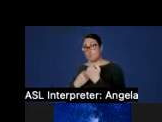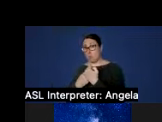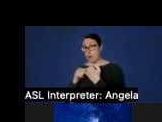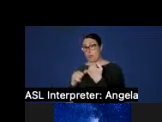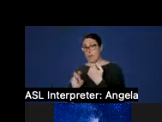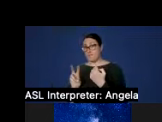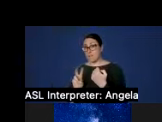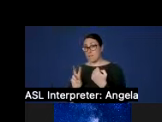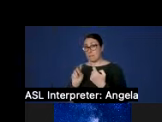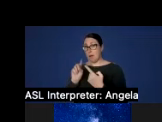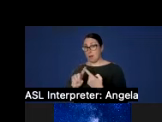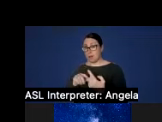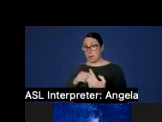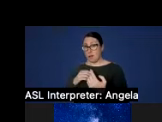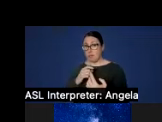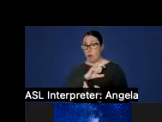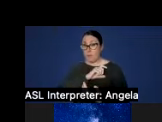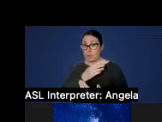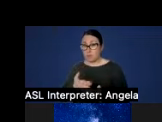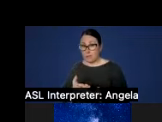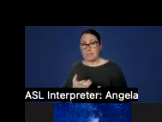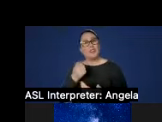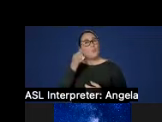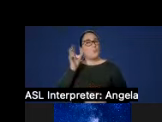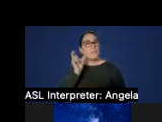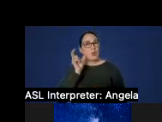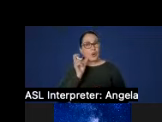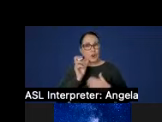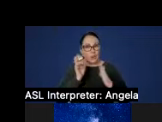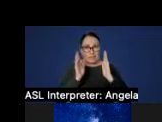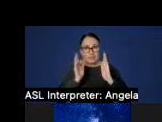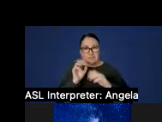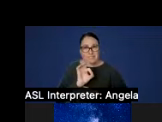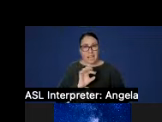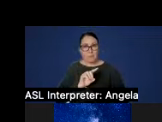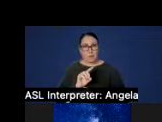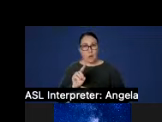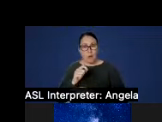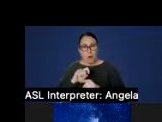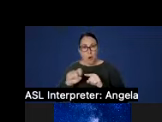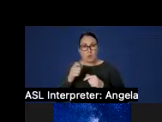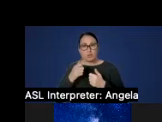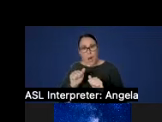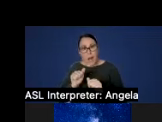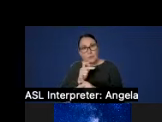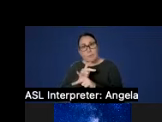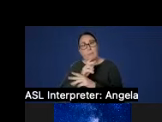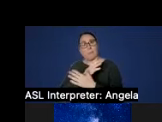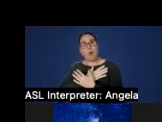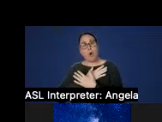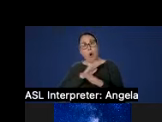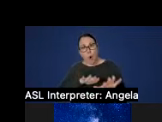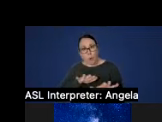arrives. And we've heard the 911 calls, you know, we're trying to keep them calm throughout. And so they're sitting there in front of